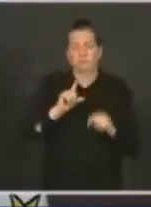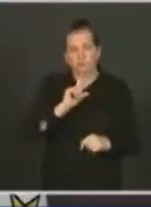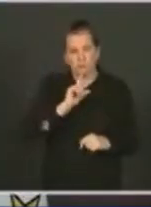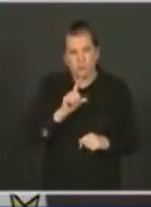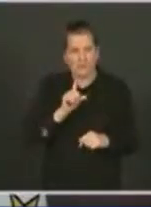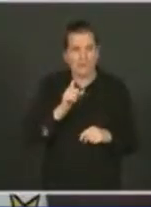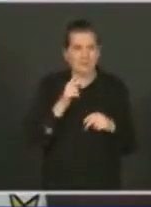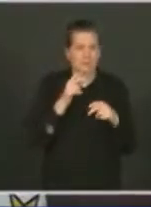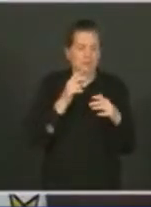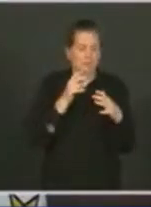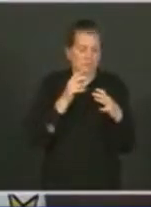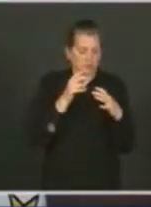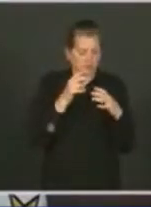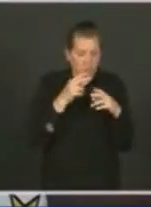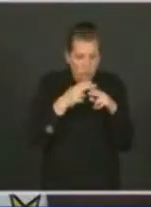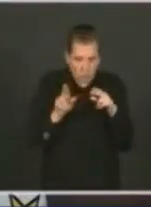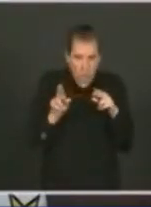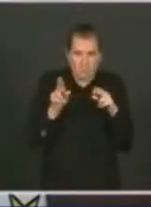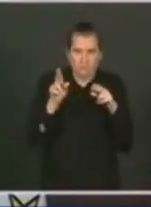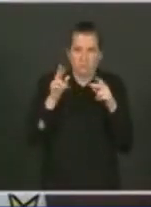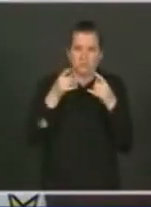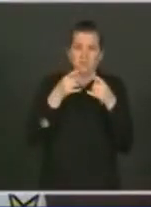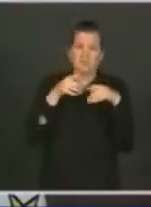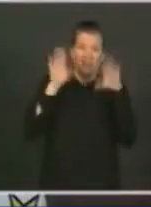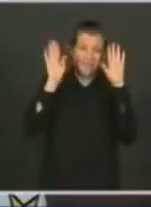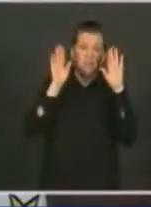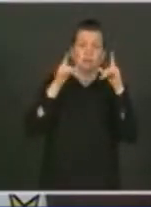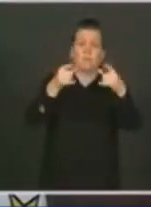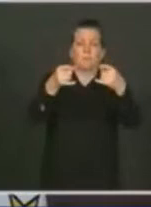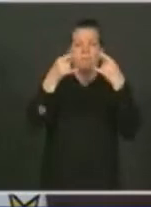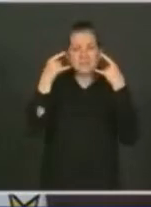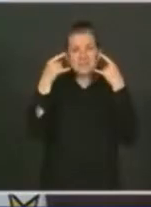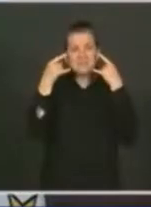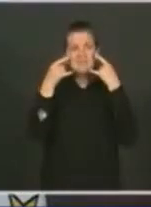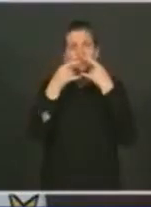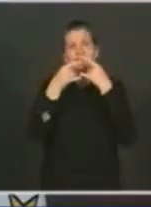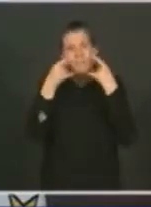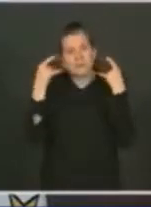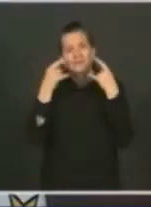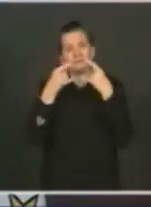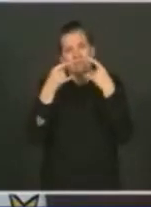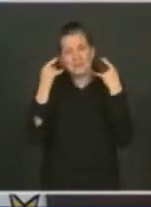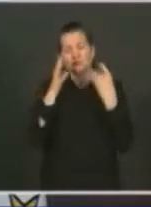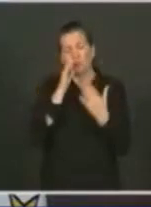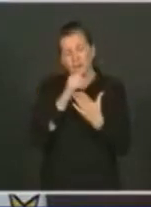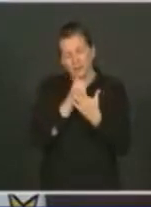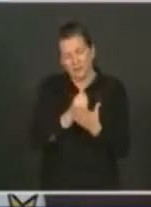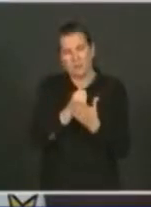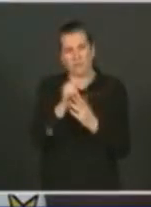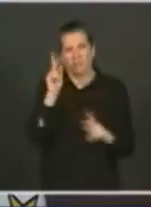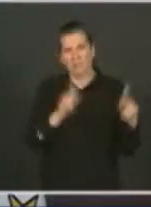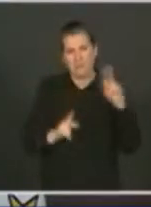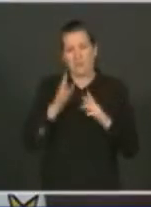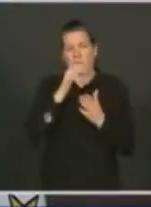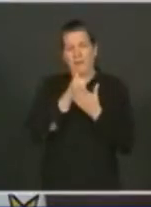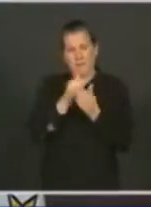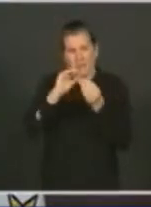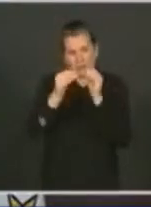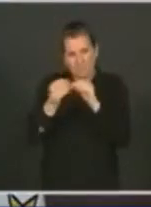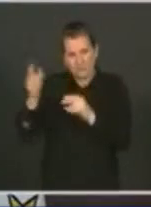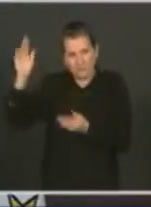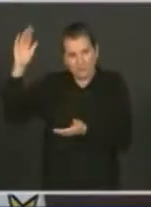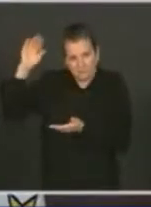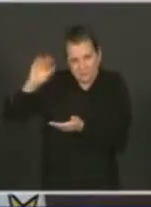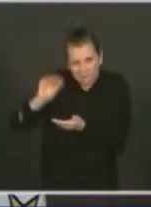sacrifice for massive amounts of good for our population. So I think we have to think about this in terms of not just the